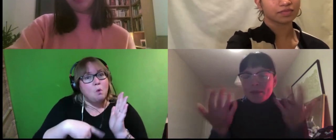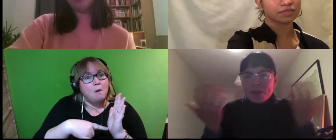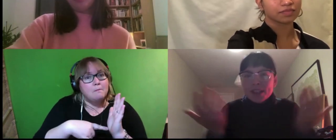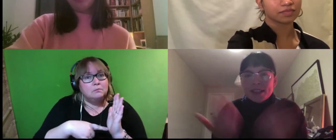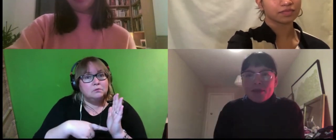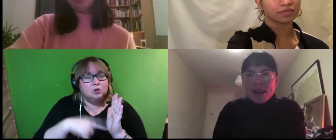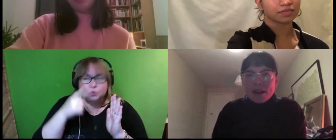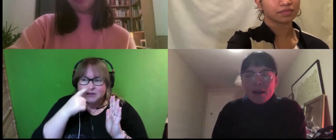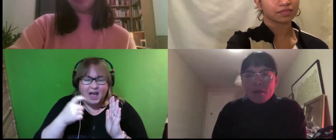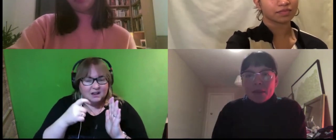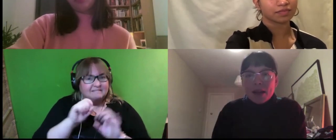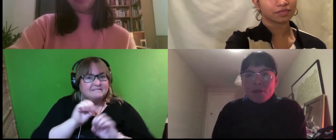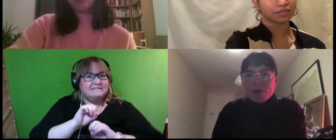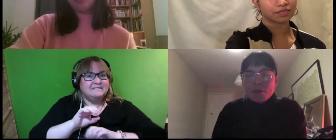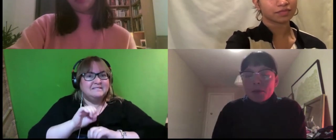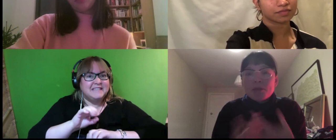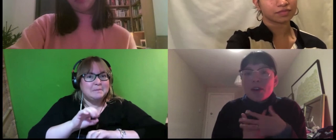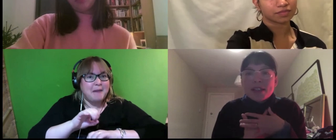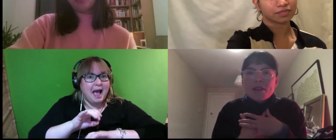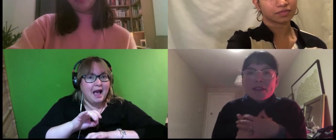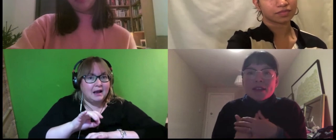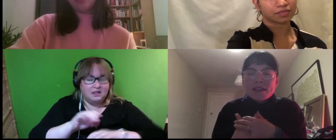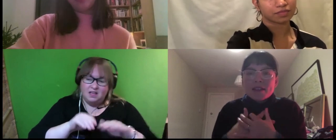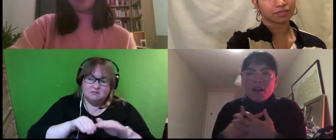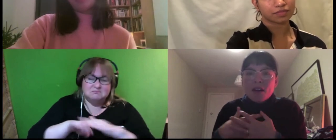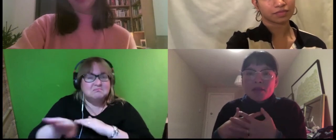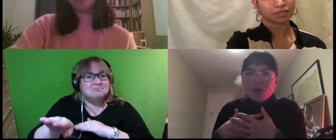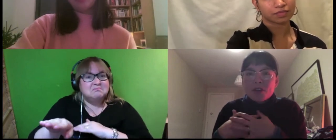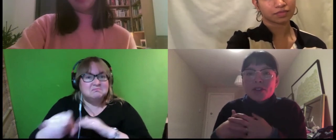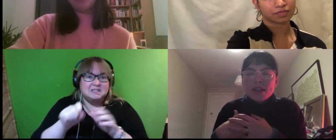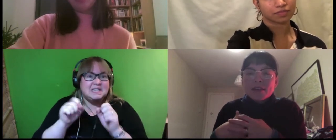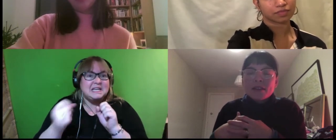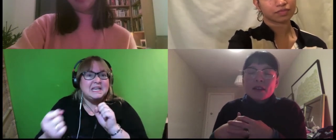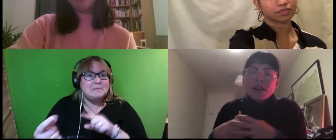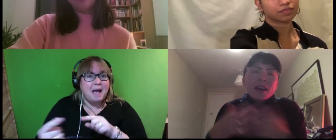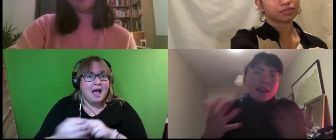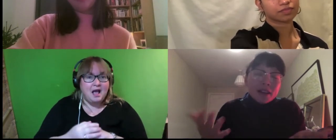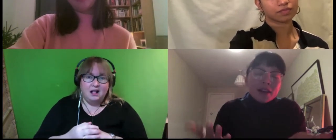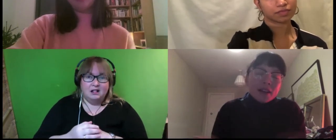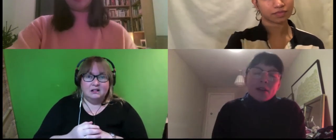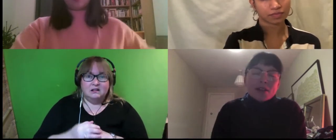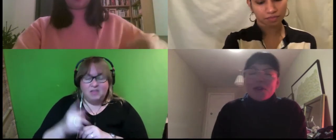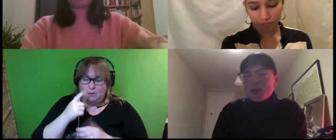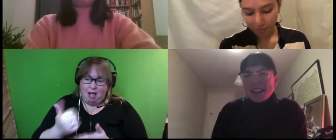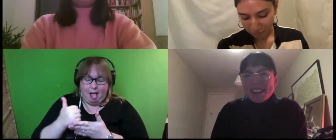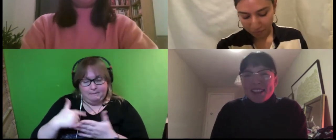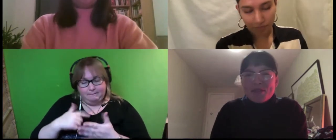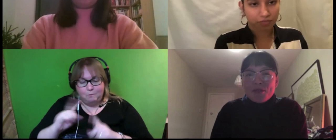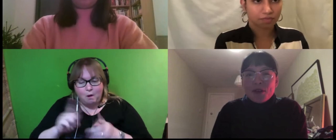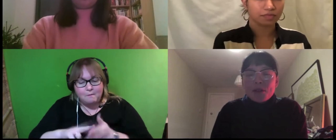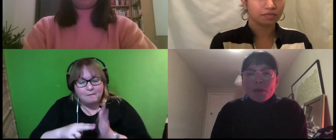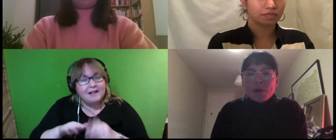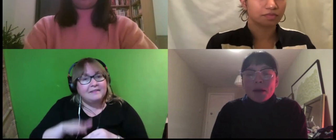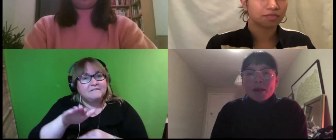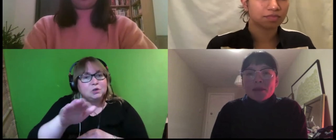a really great platform, both for ourselves as art workers, and as far as we can tell for